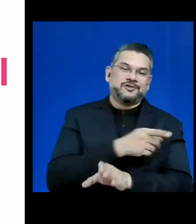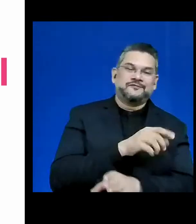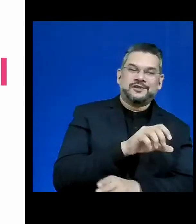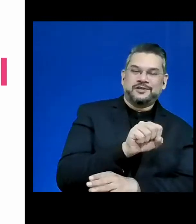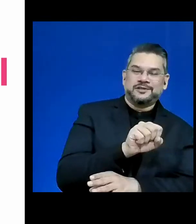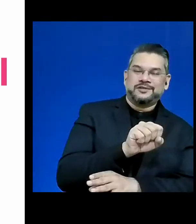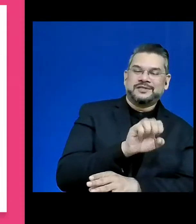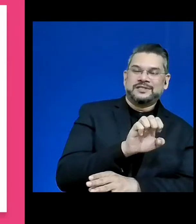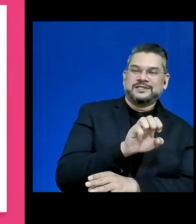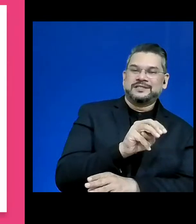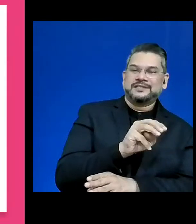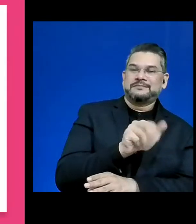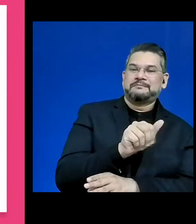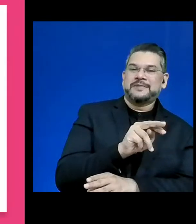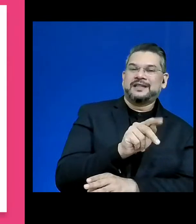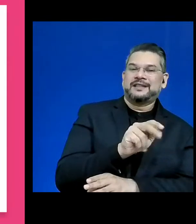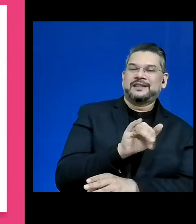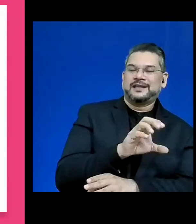div.